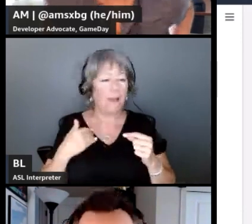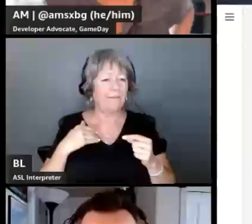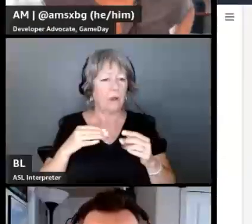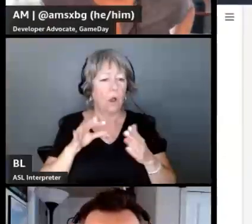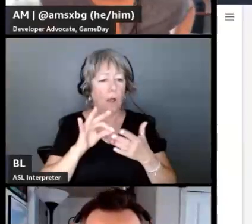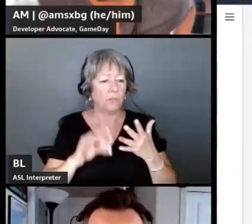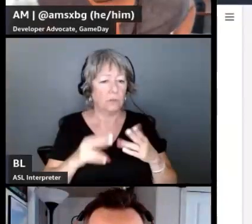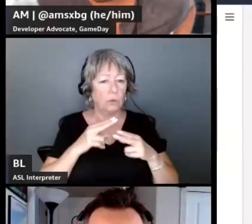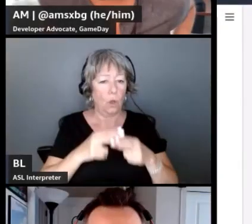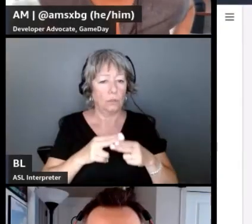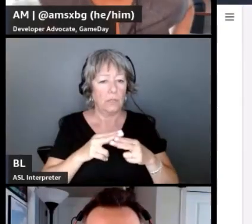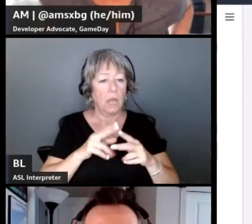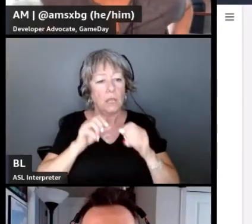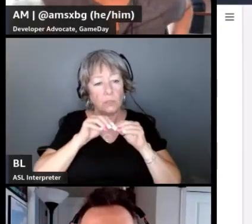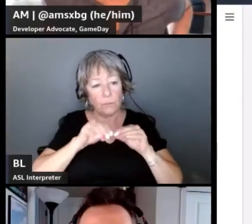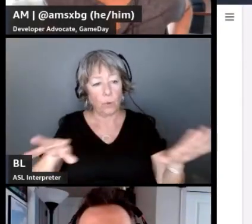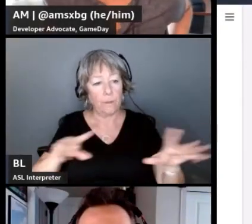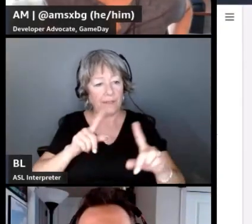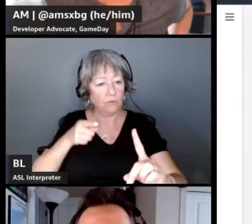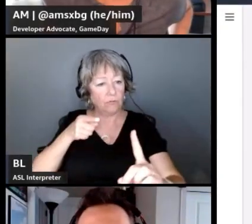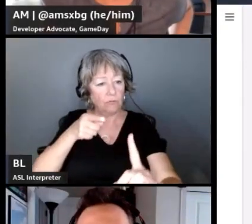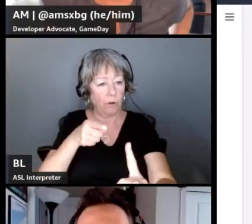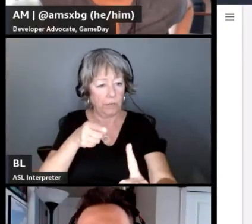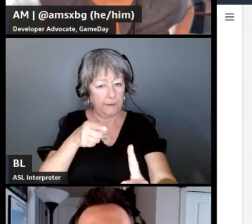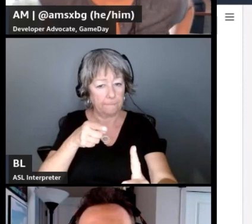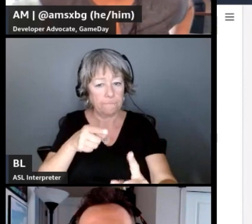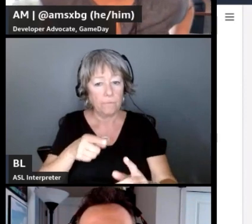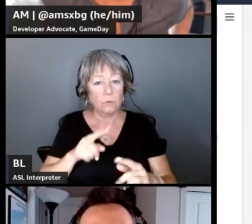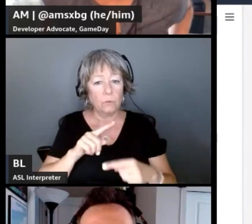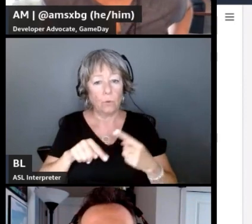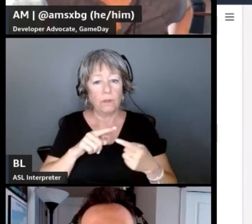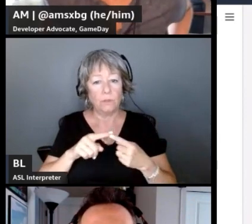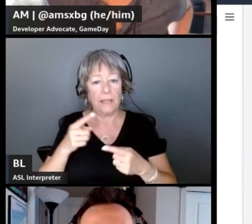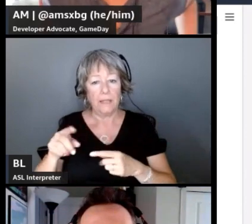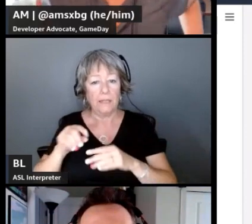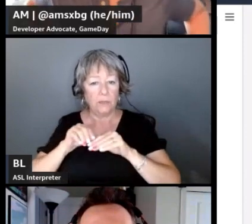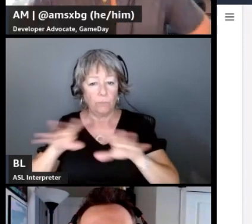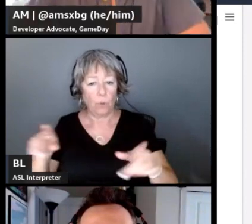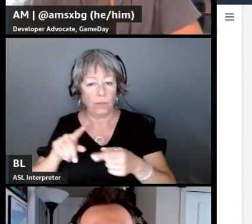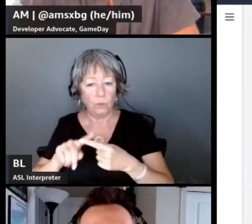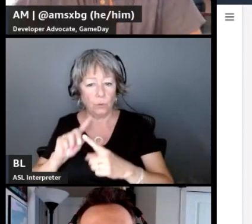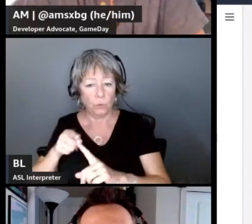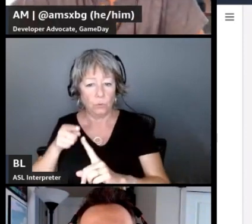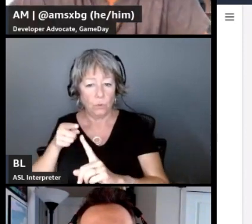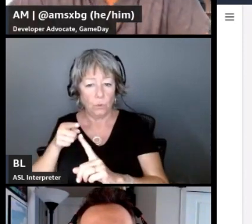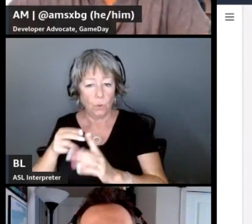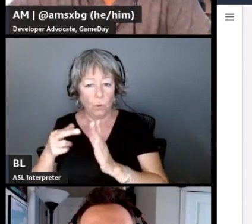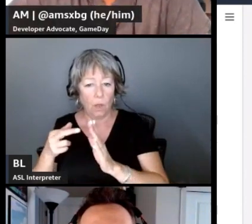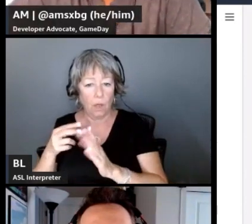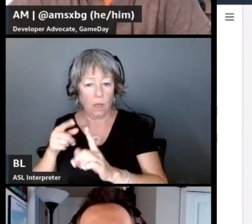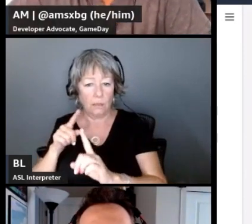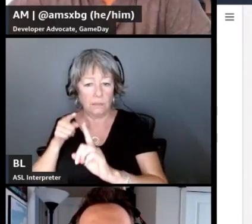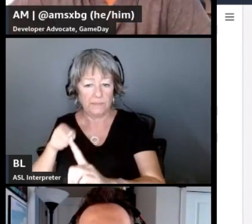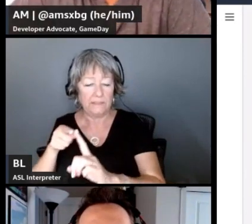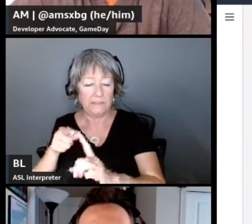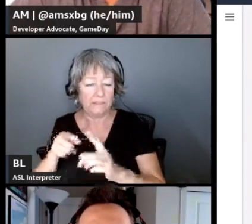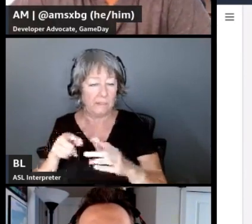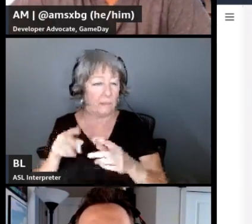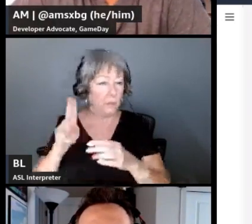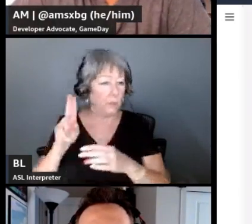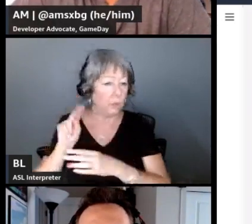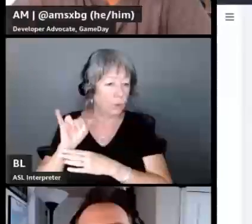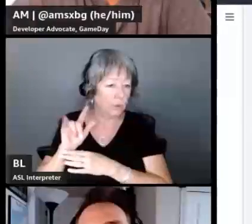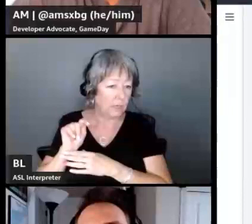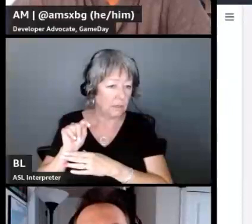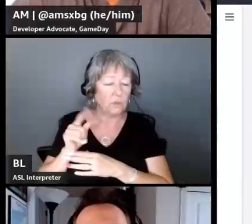deployment target, right? In this, when you click on the deploy to organization unit, the best piece is not just service manage, but in self-manage also, we have the same